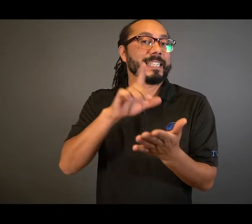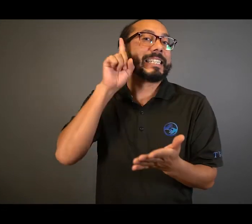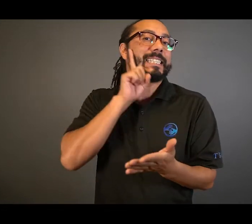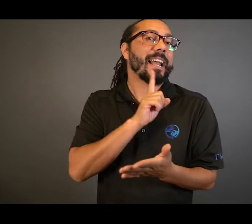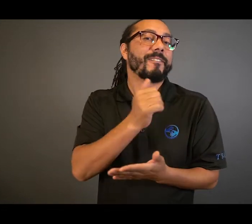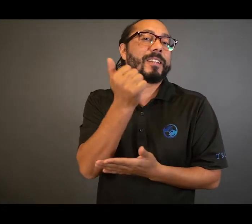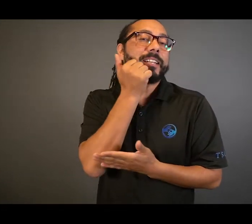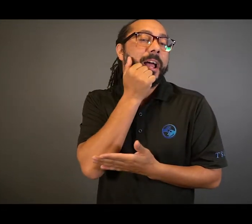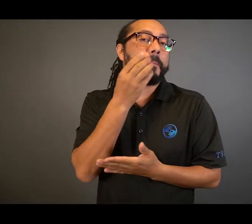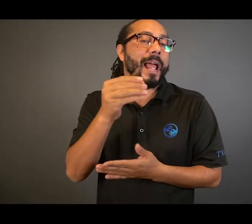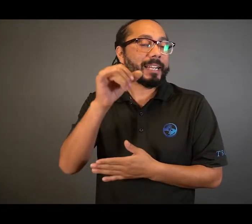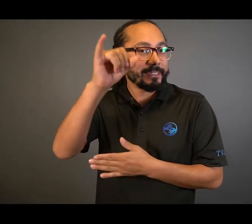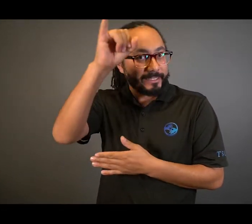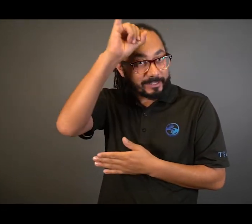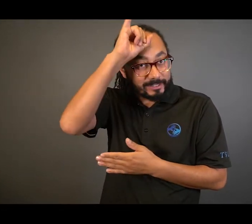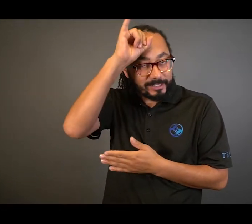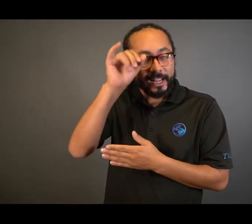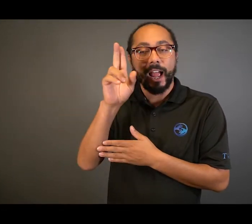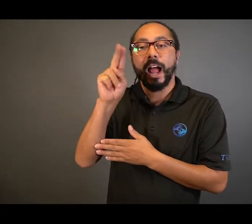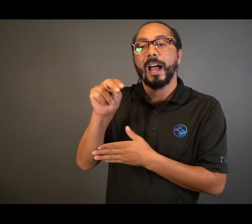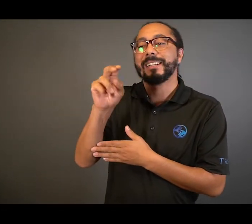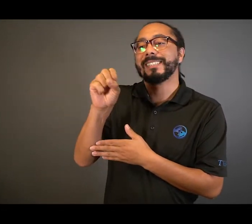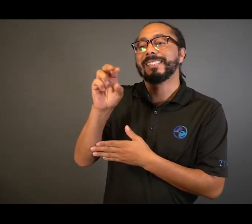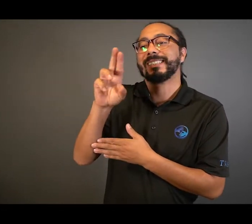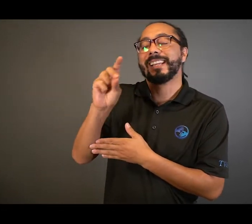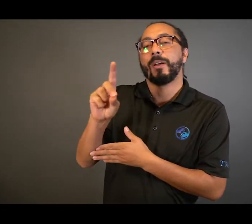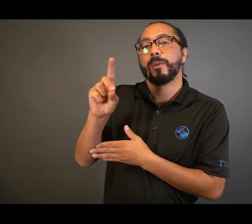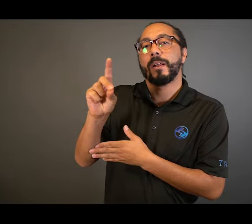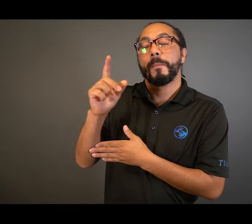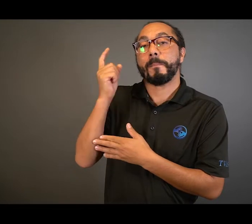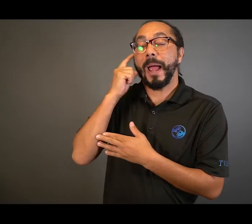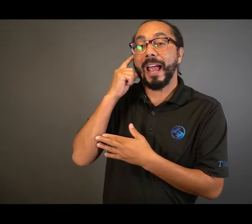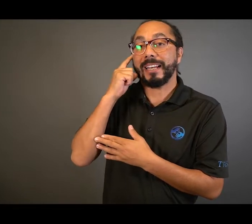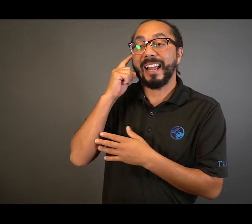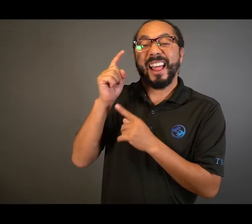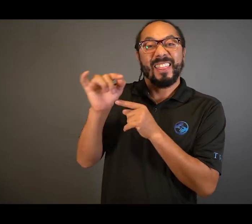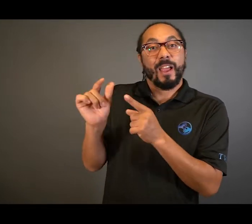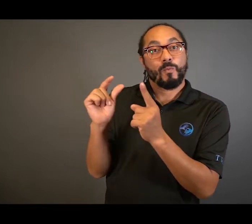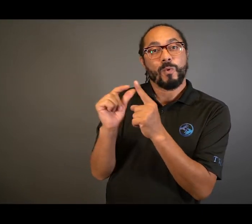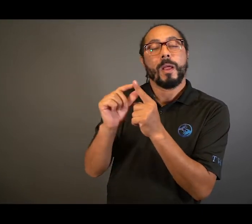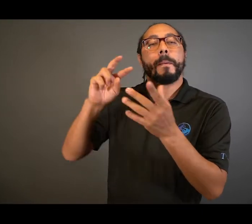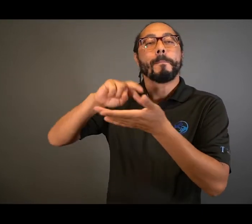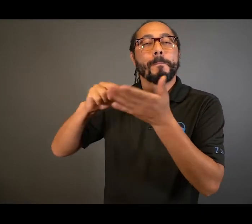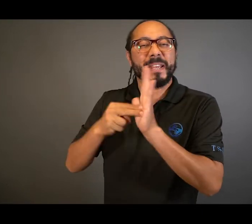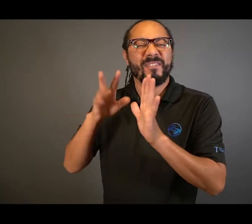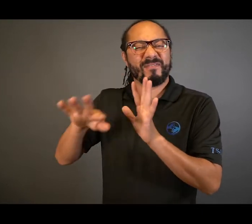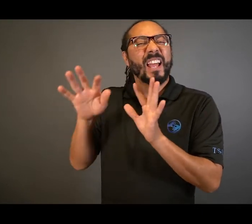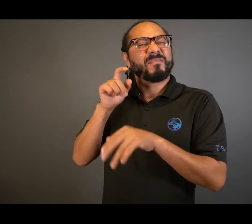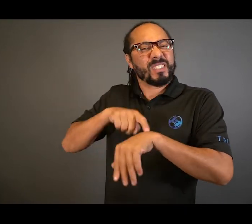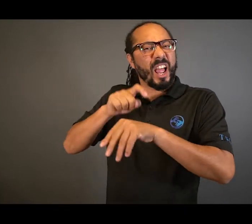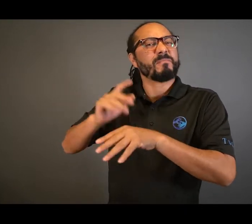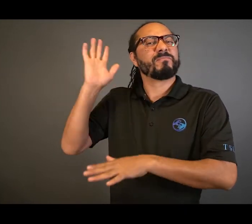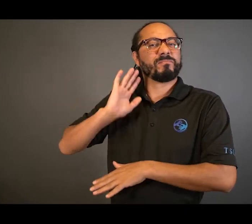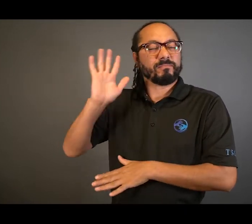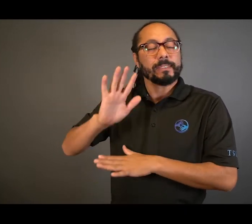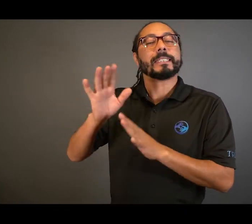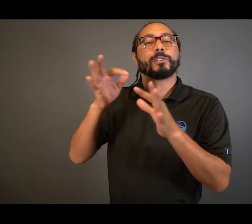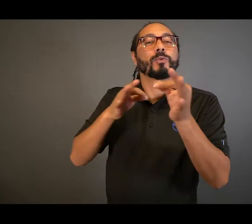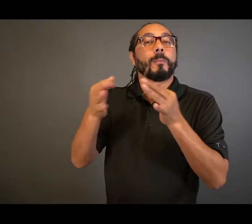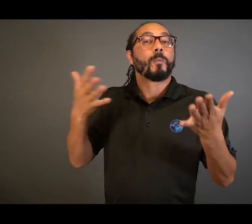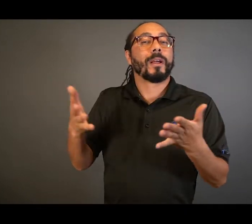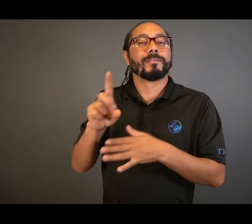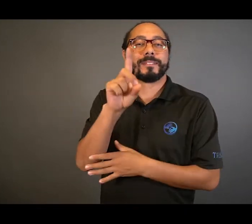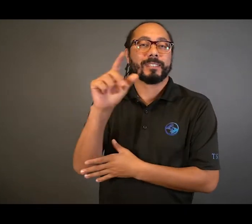and dumb, as well as idiot, unsound mind, which was the language used at the time to